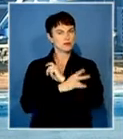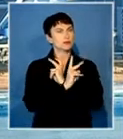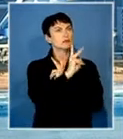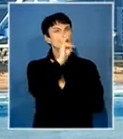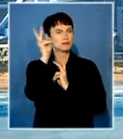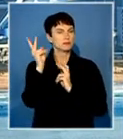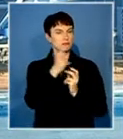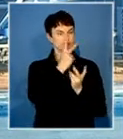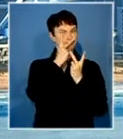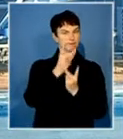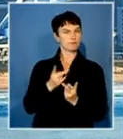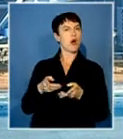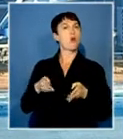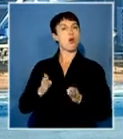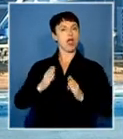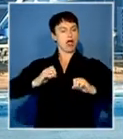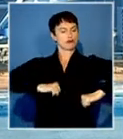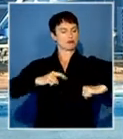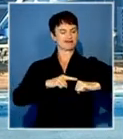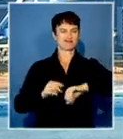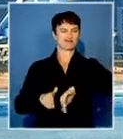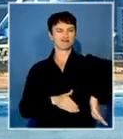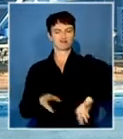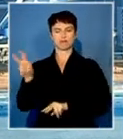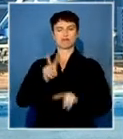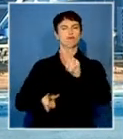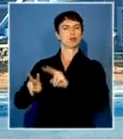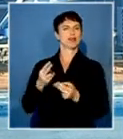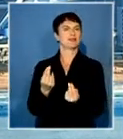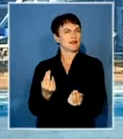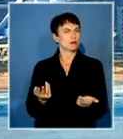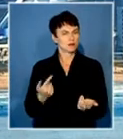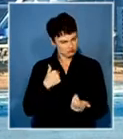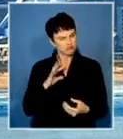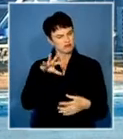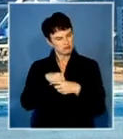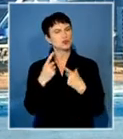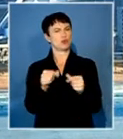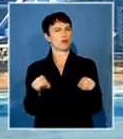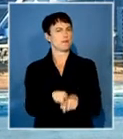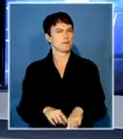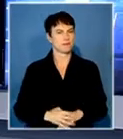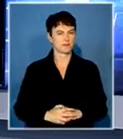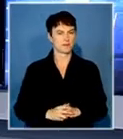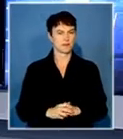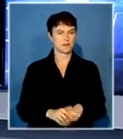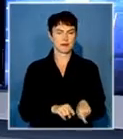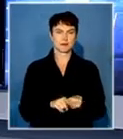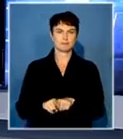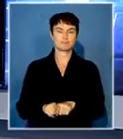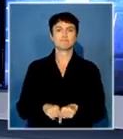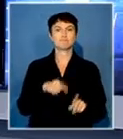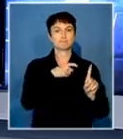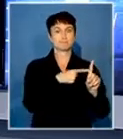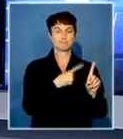world are beginning to look at these investment agreements and to try to modernize and update them, and we are part of that trend. Carl de Gucht said that the